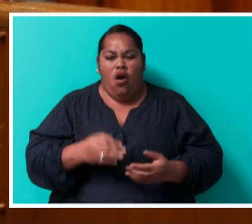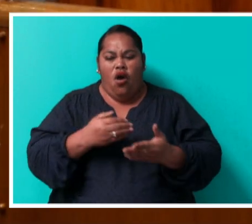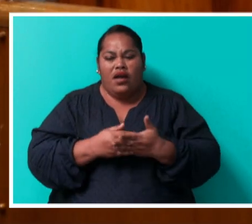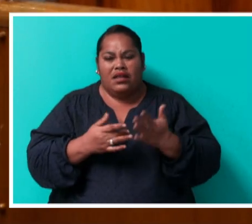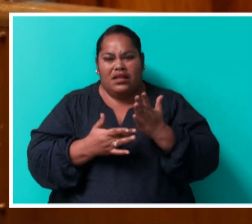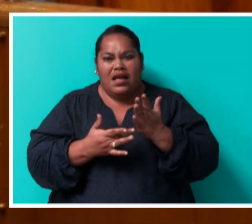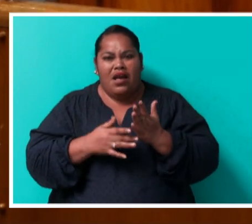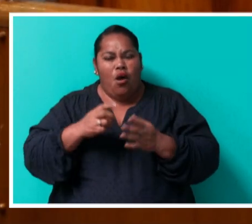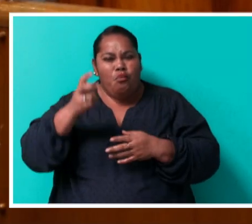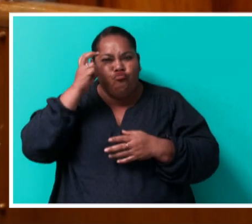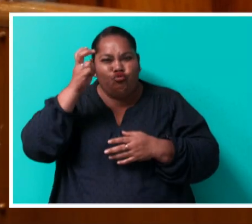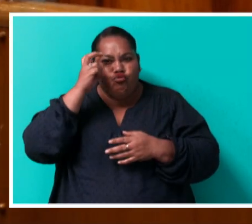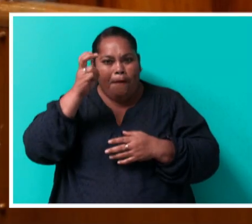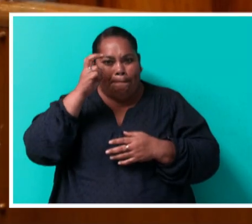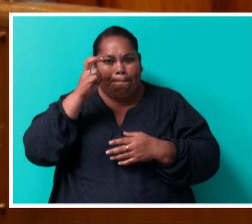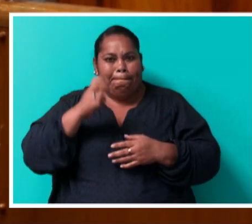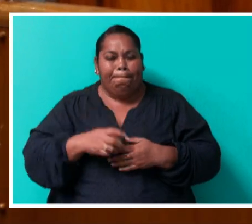Training Program.